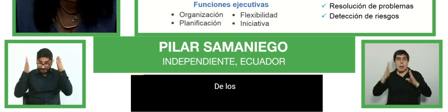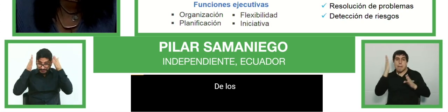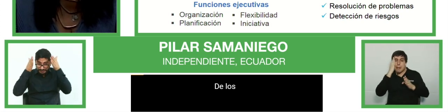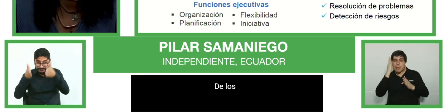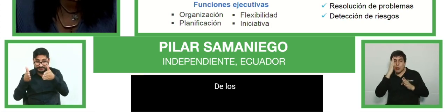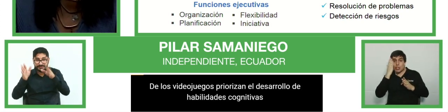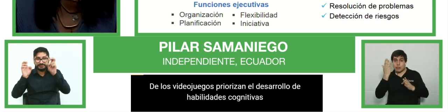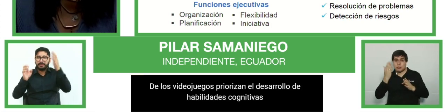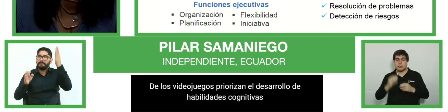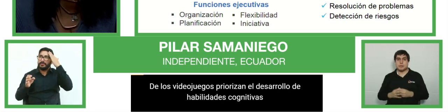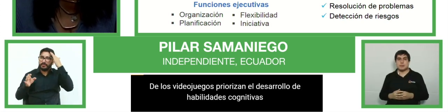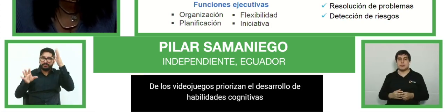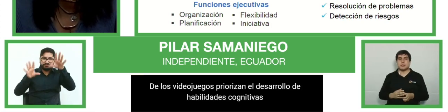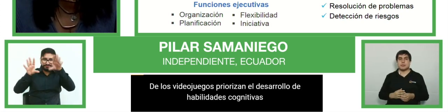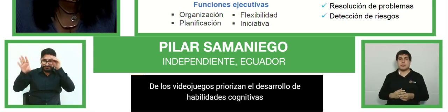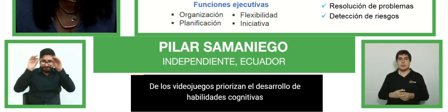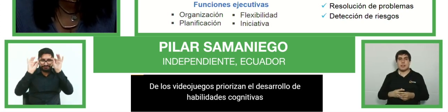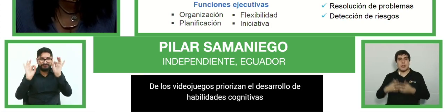reasoning, orientation,